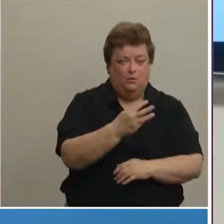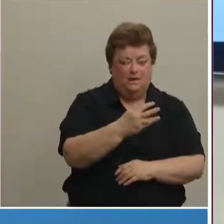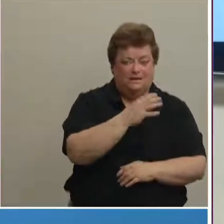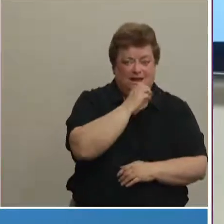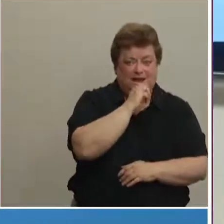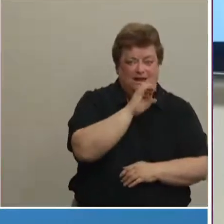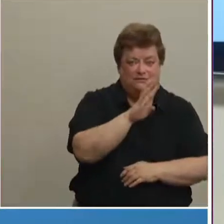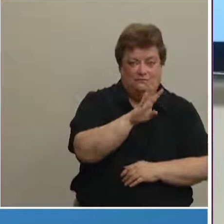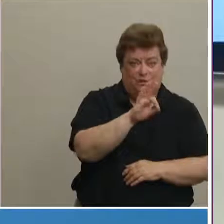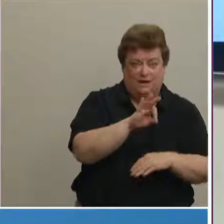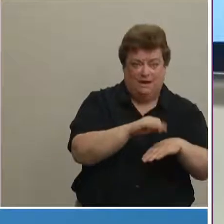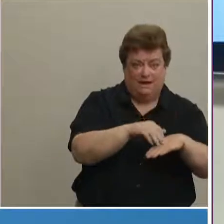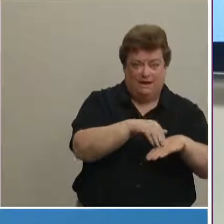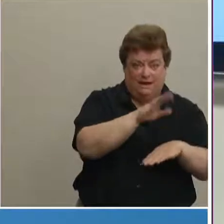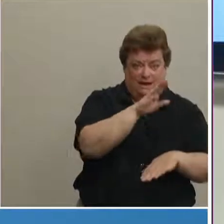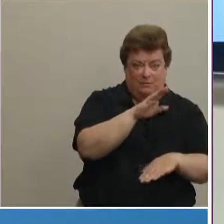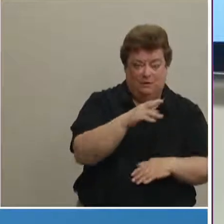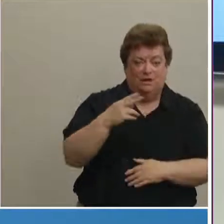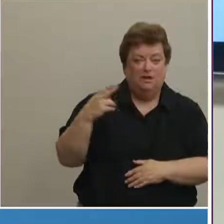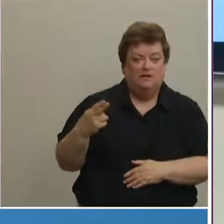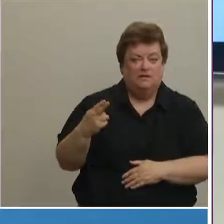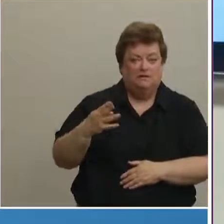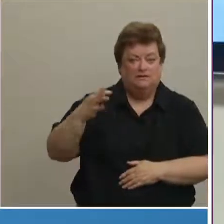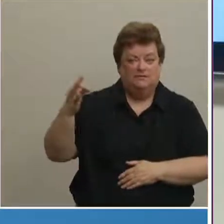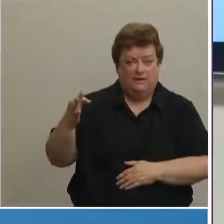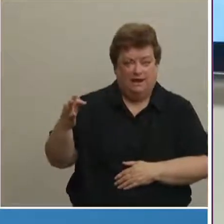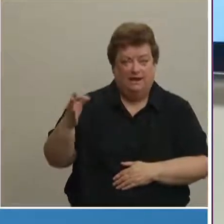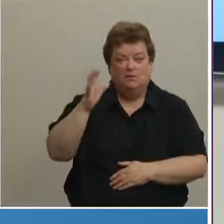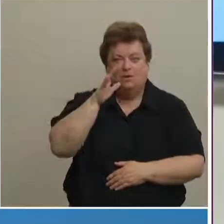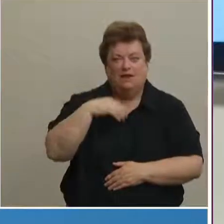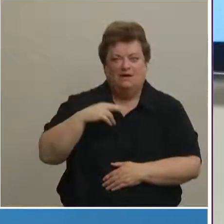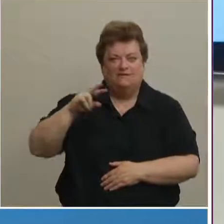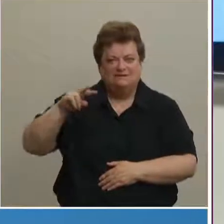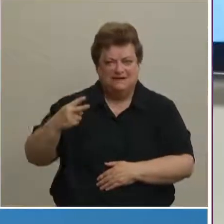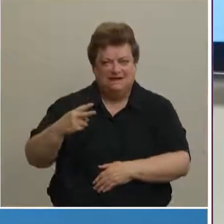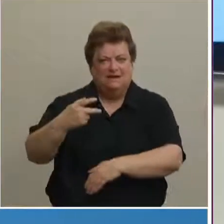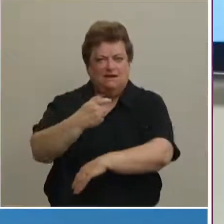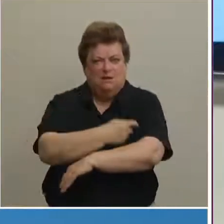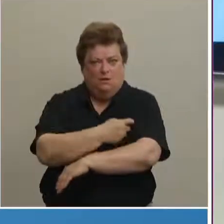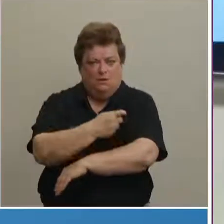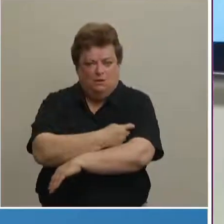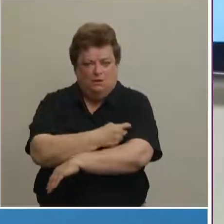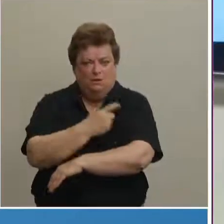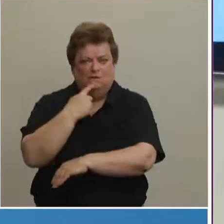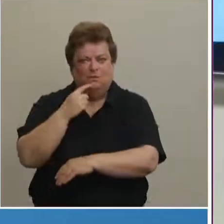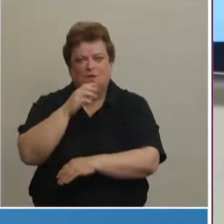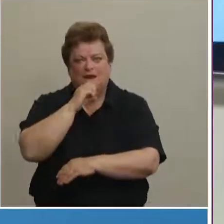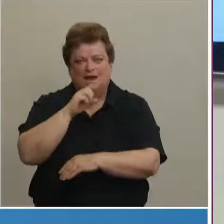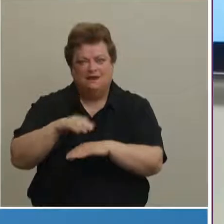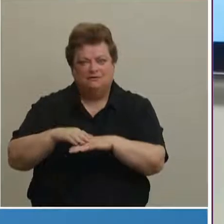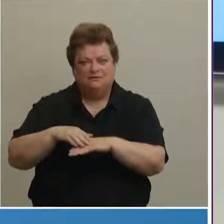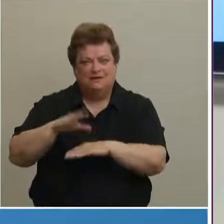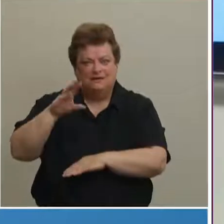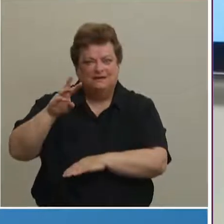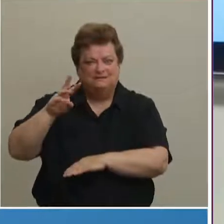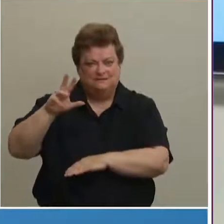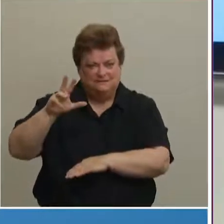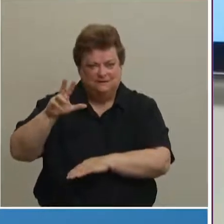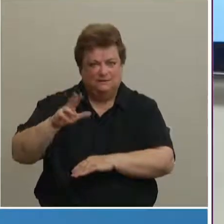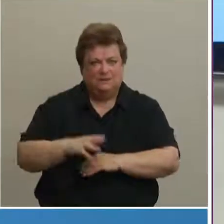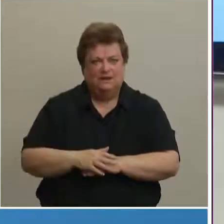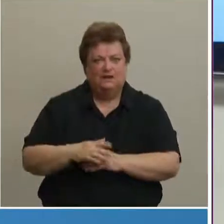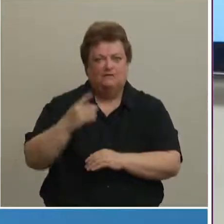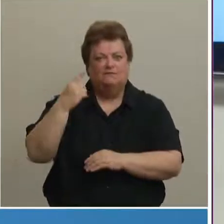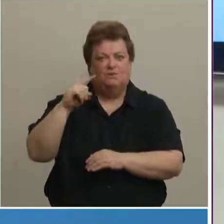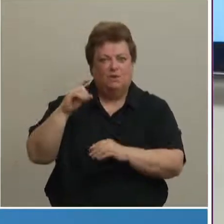age 49 and up. On Thursday and Friday, we will have second dose clinics for people age 63 and up,